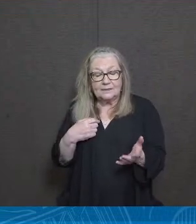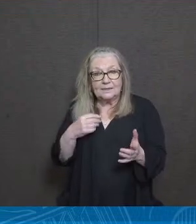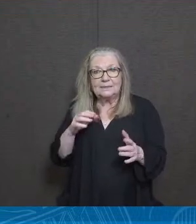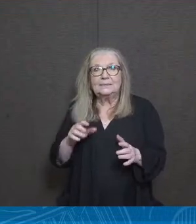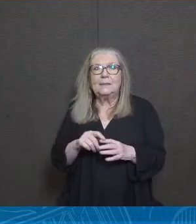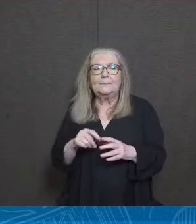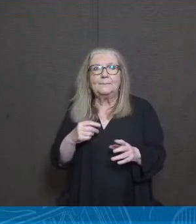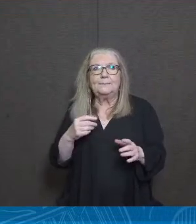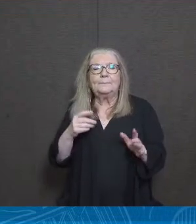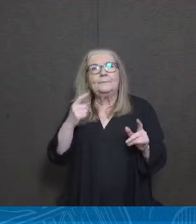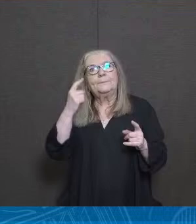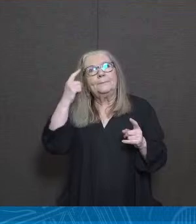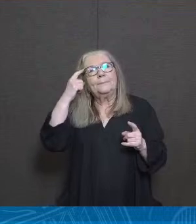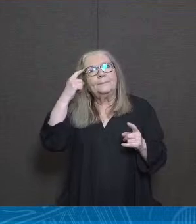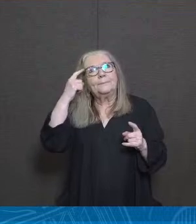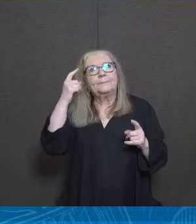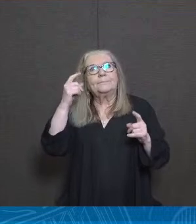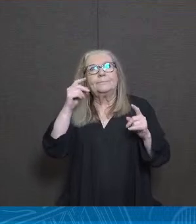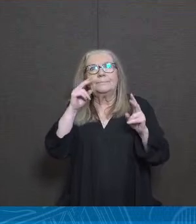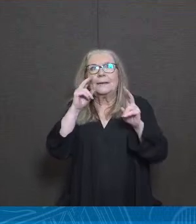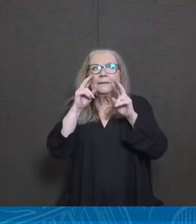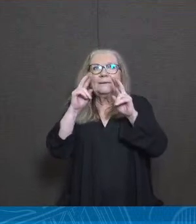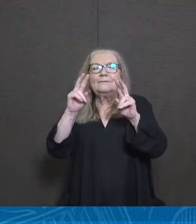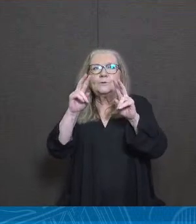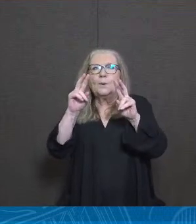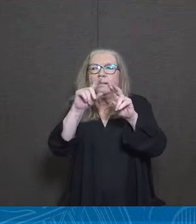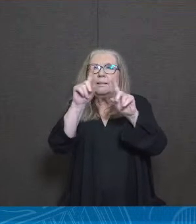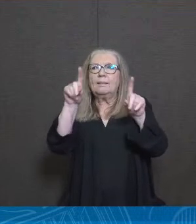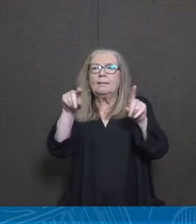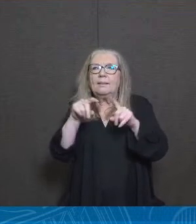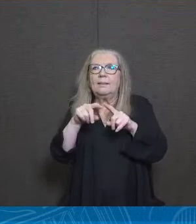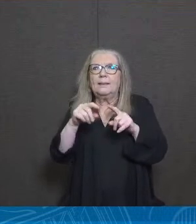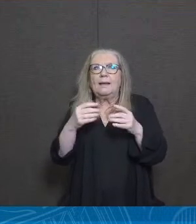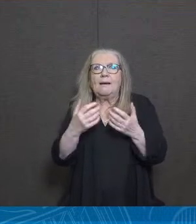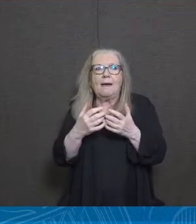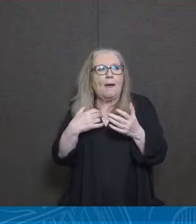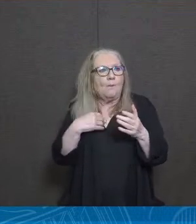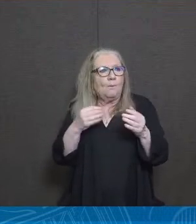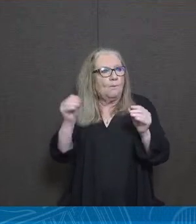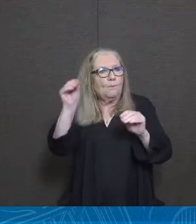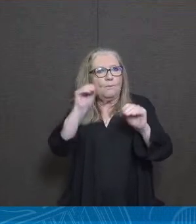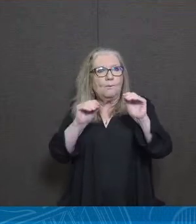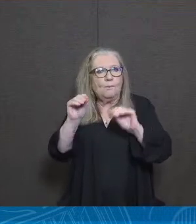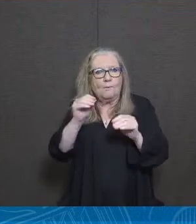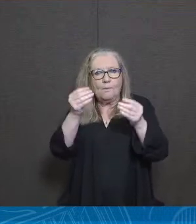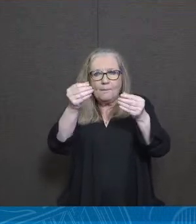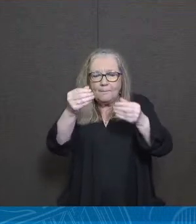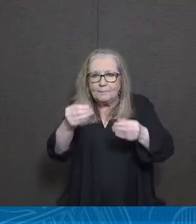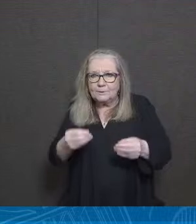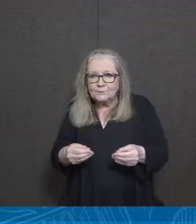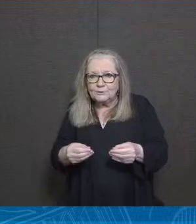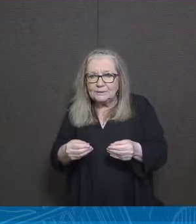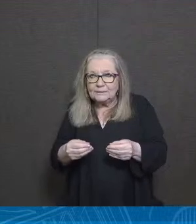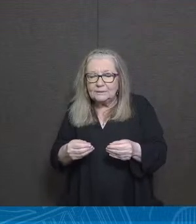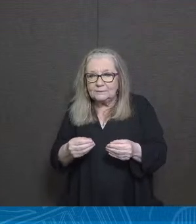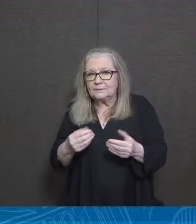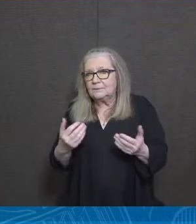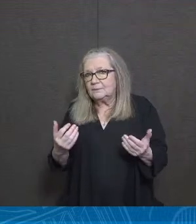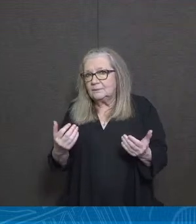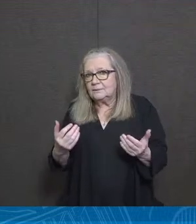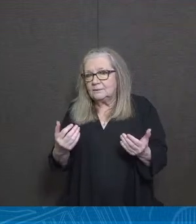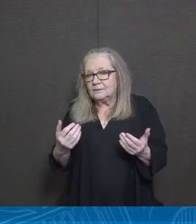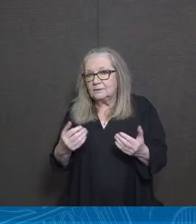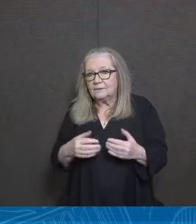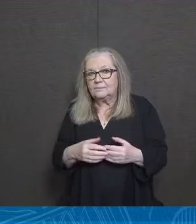innovation in the electricity and the battery generation, I think. So, yeah. Okay, thank you. So Michael, you have some